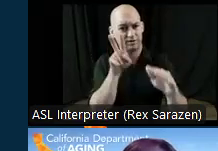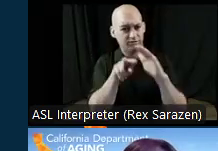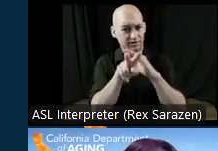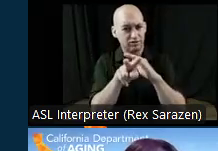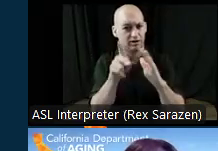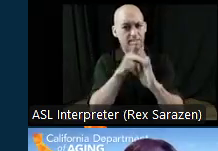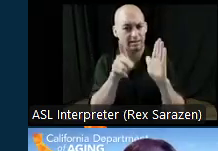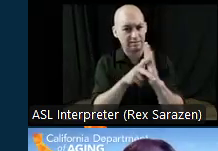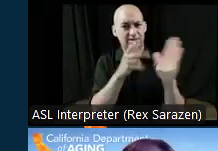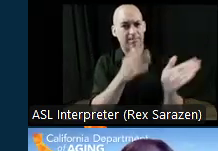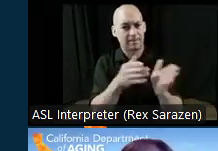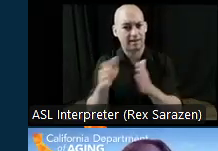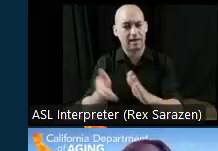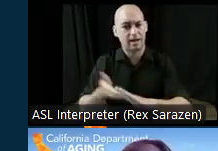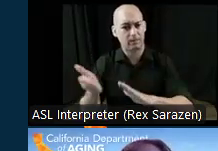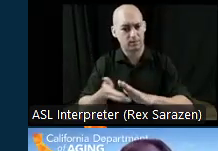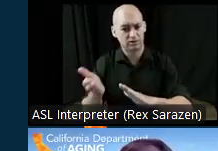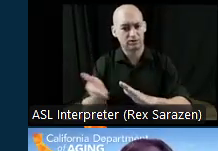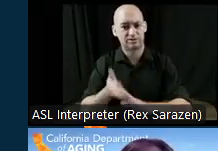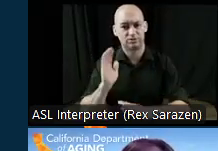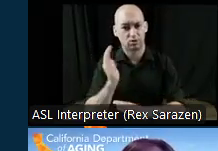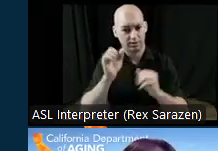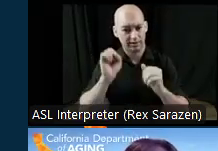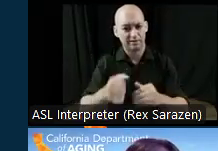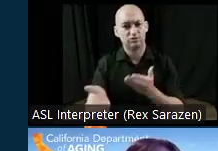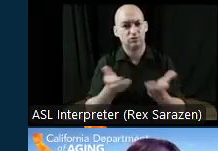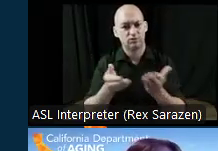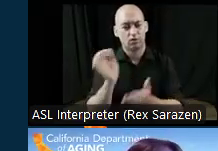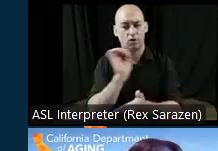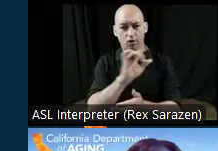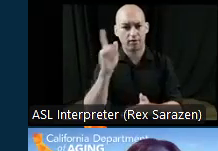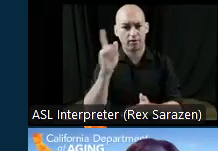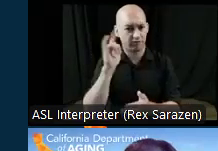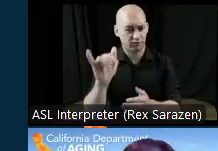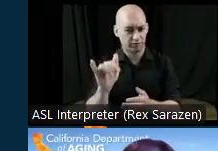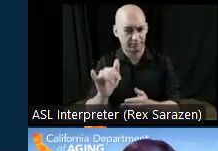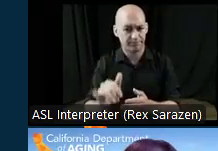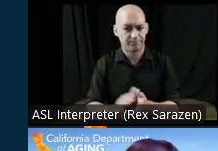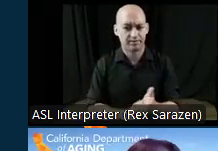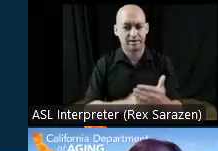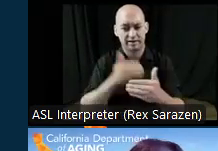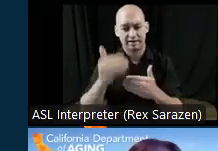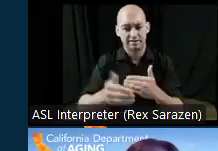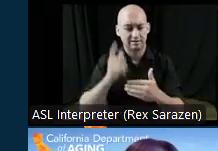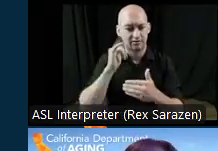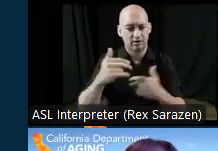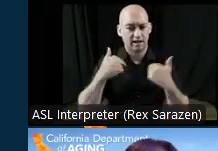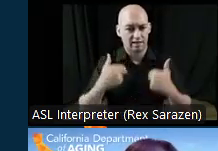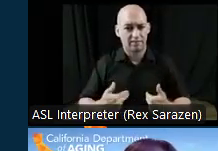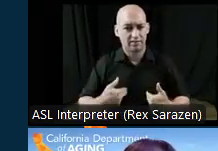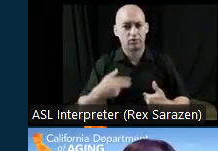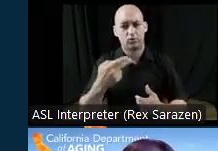operations, so that we can serve all Californians. The next is the California Health and Human Services